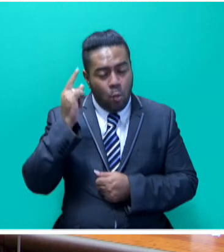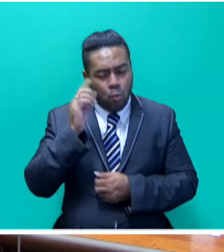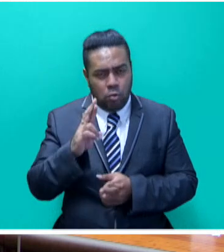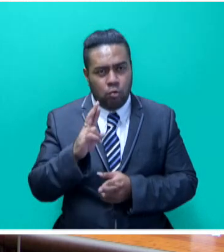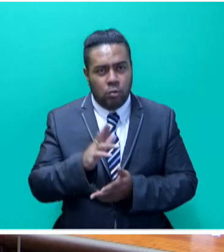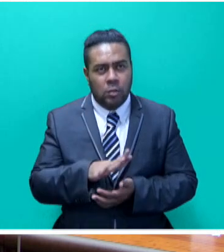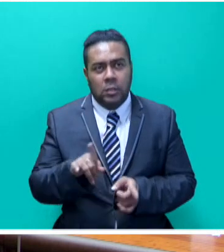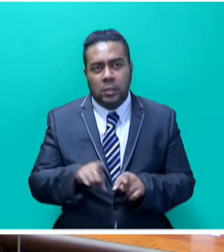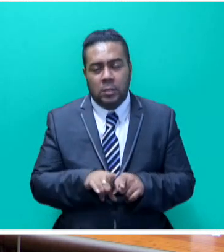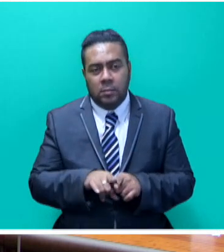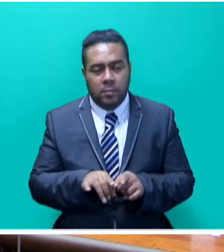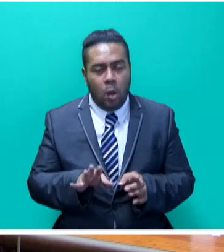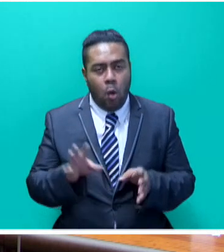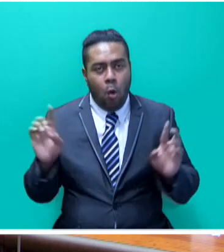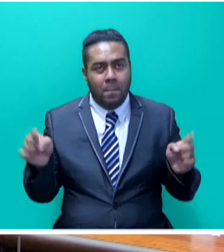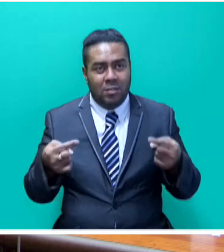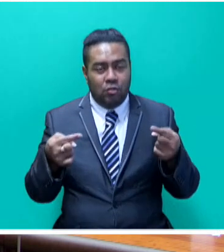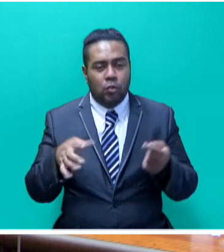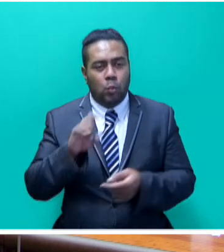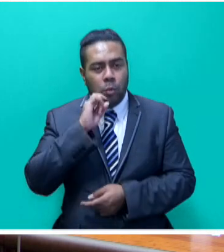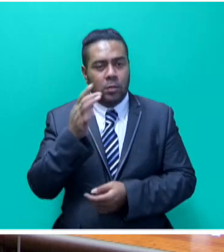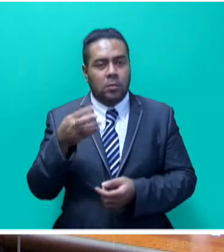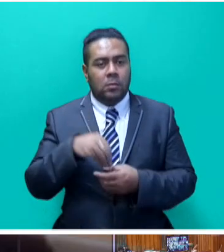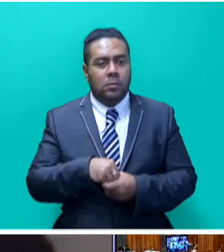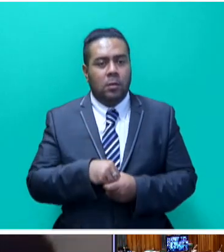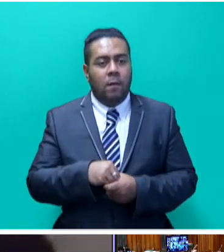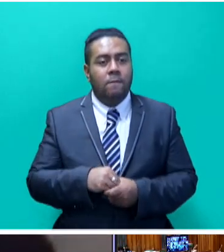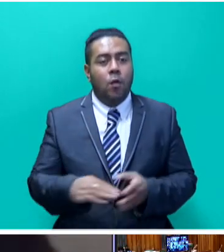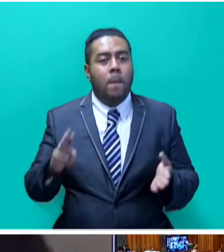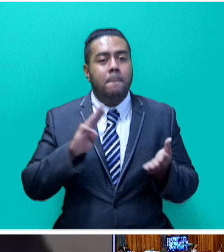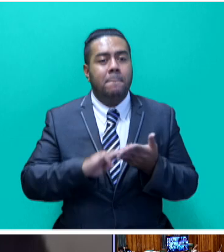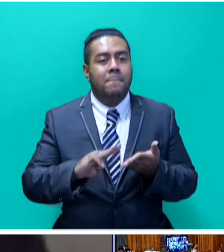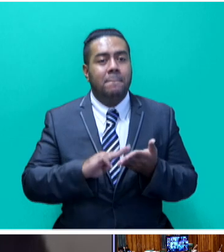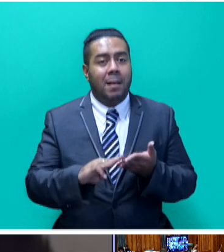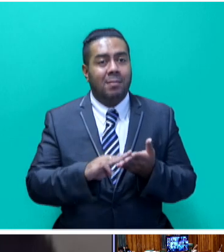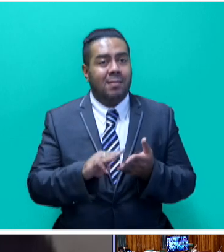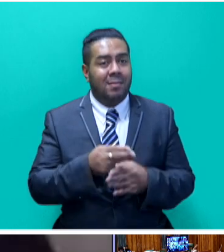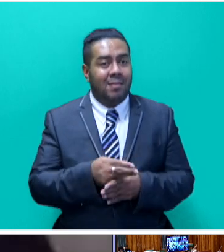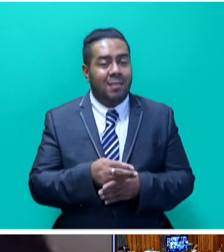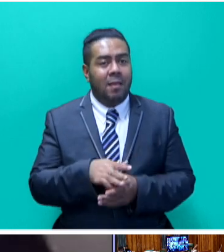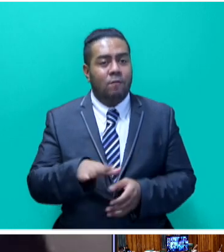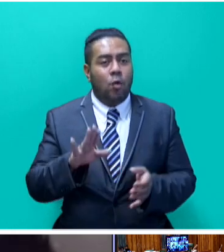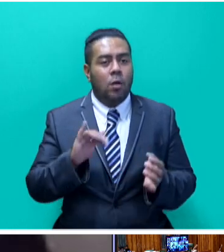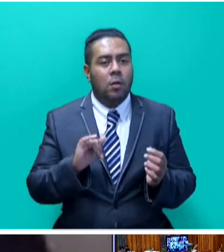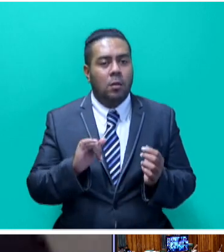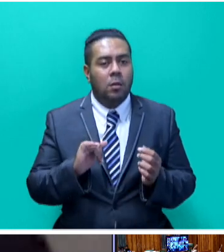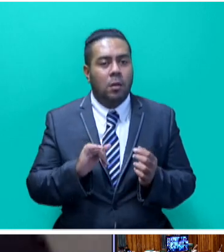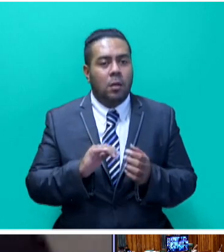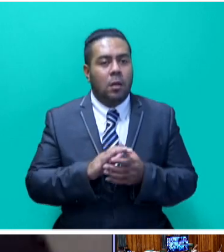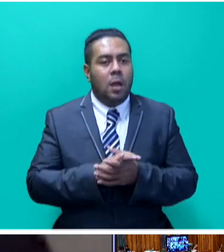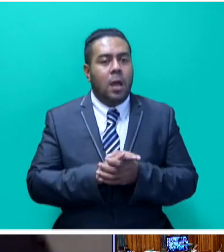free up its mind. $1.2 million for monthly and upfront costs to get MSMEs onto VT